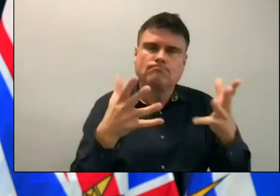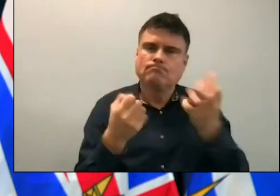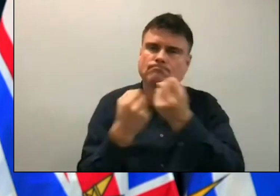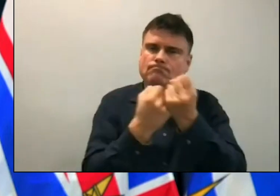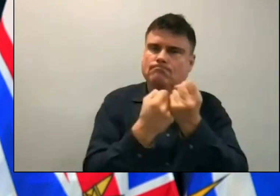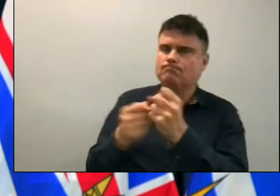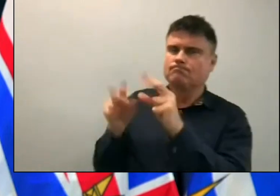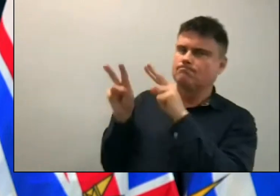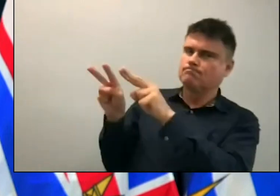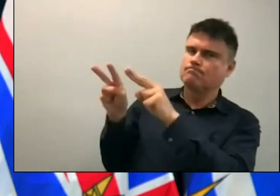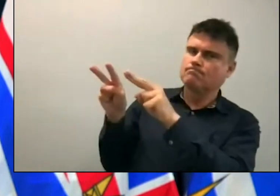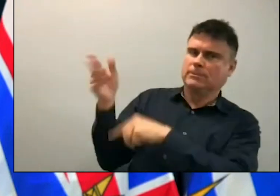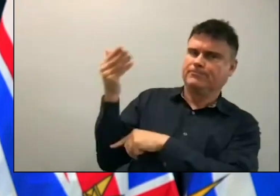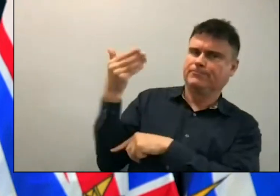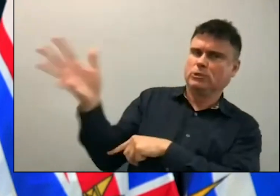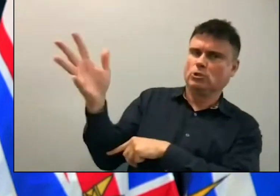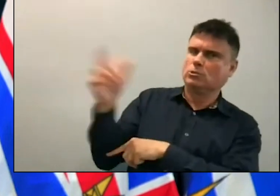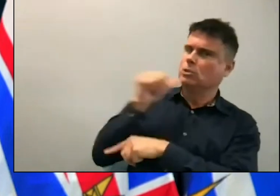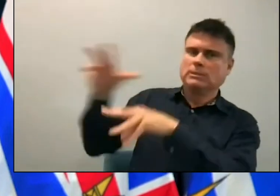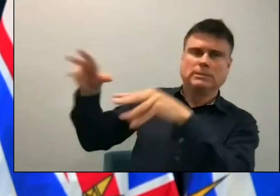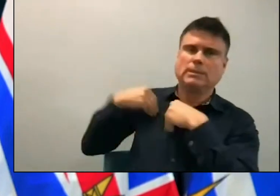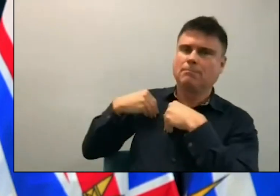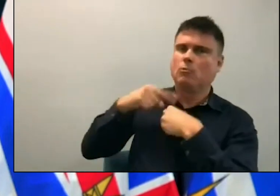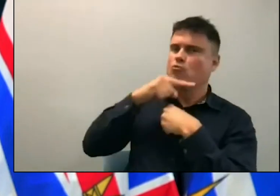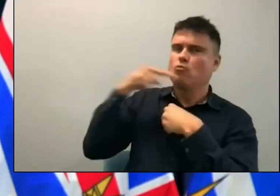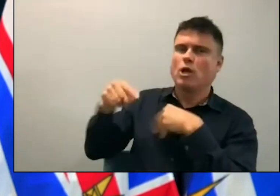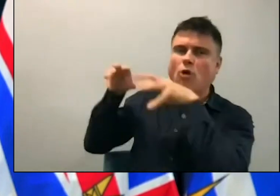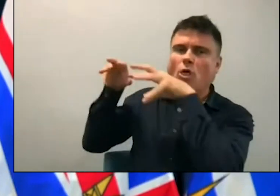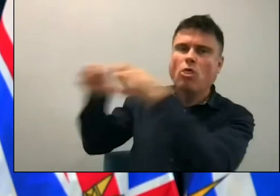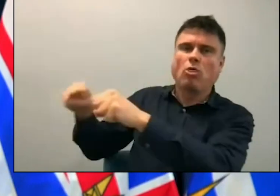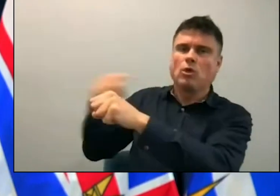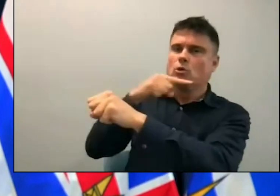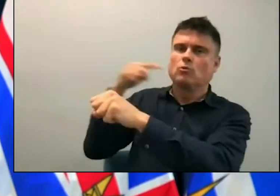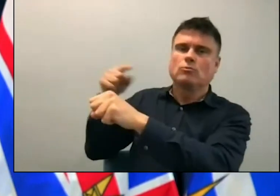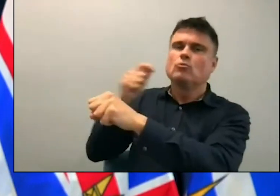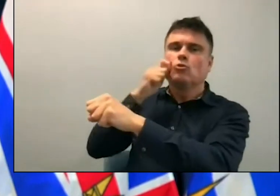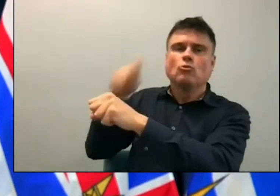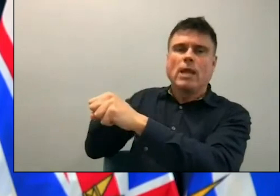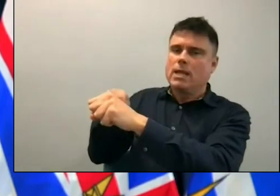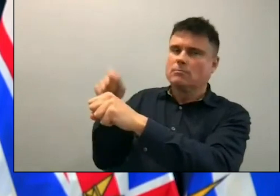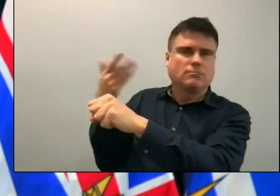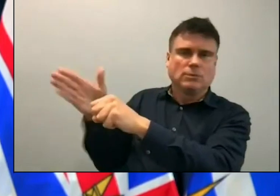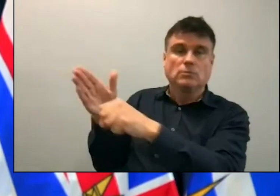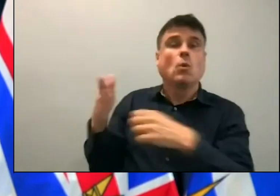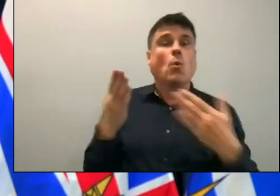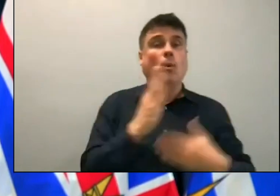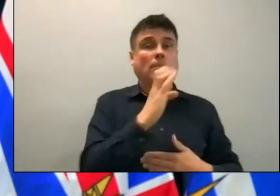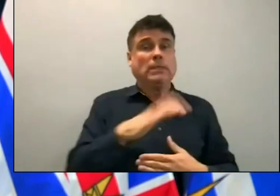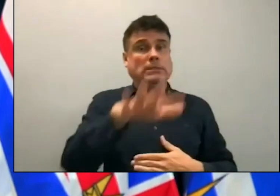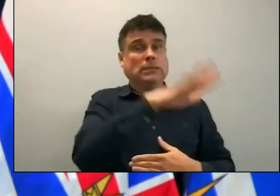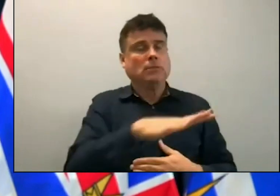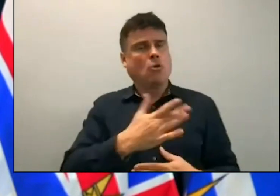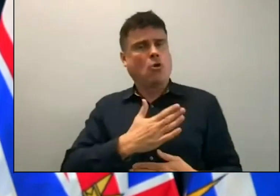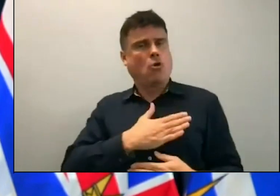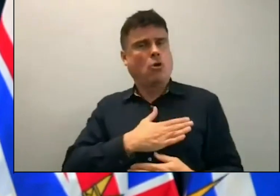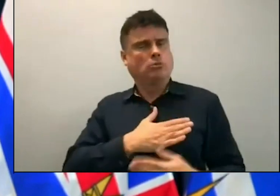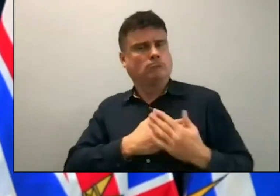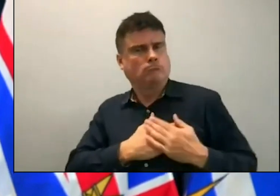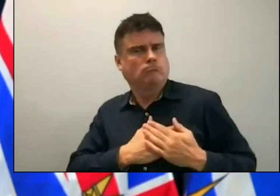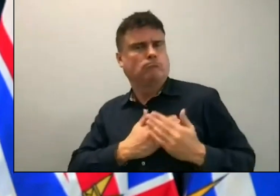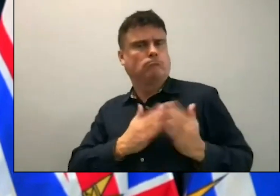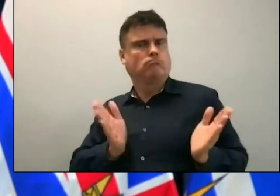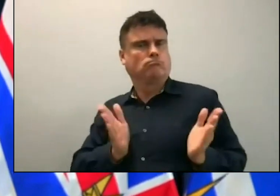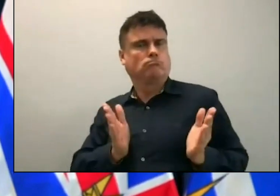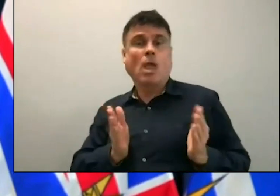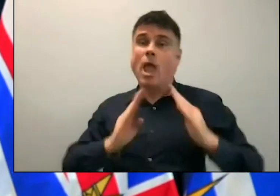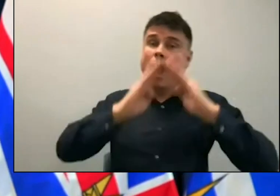in Ukraine. And I also want to acknowledge that British Columbians are prepared to open their hearts and their homes to